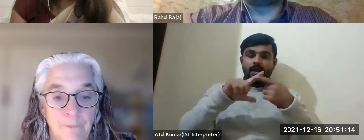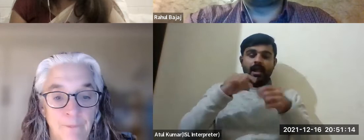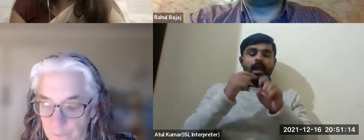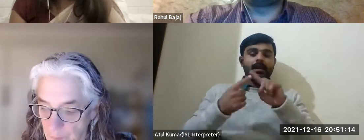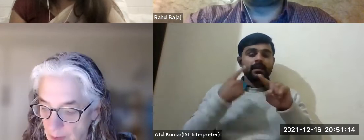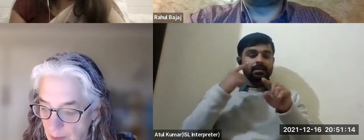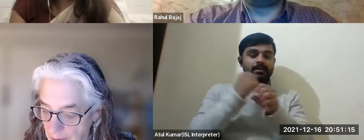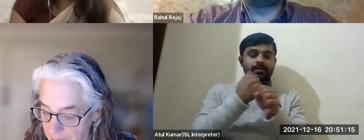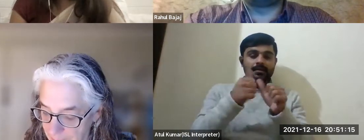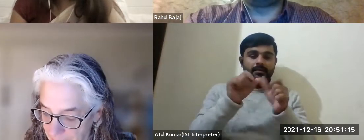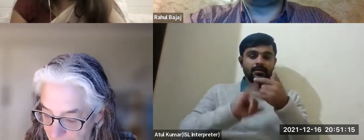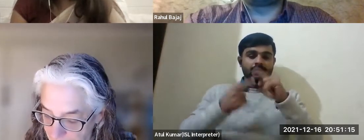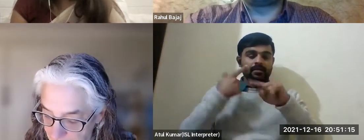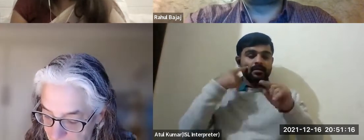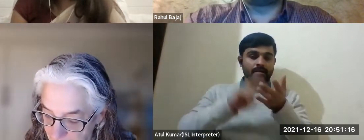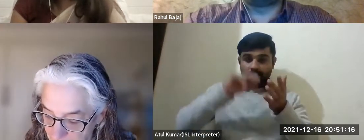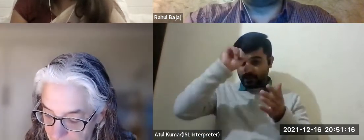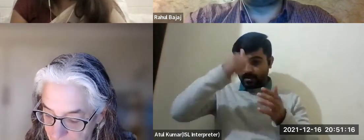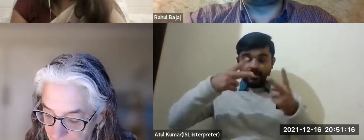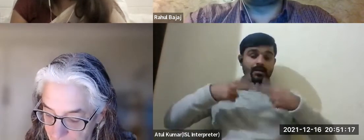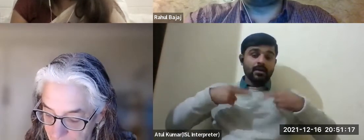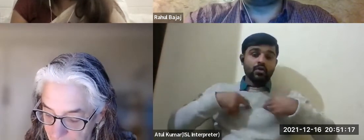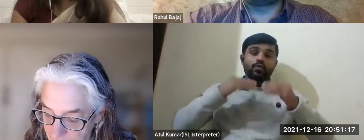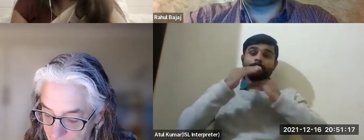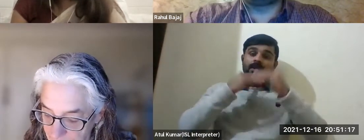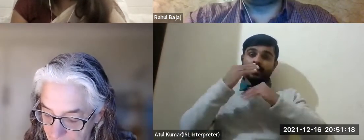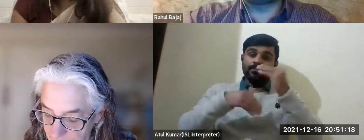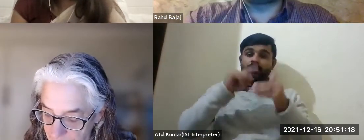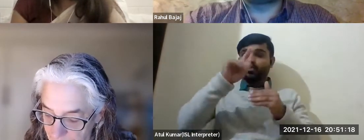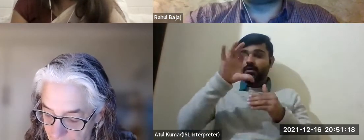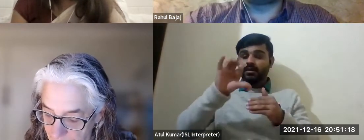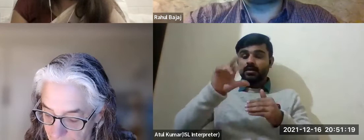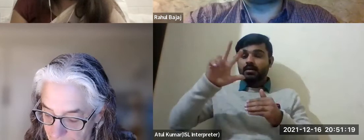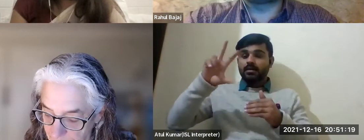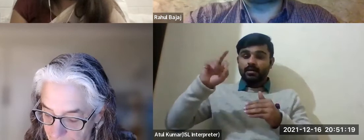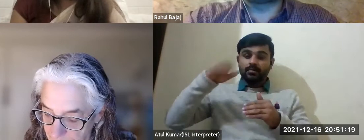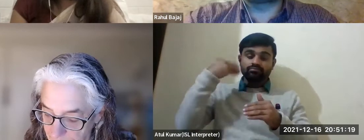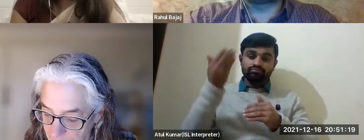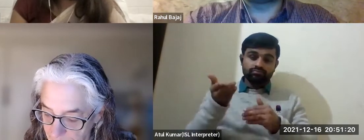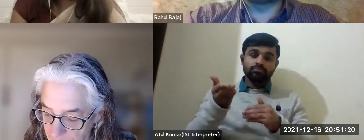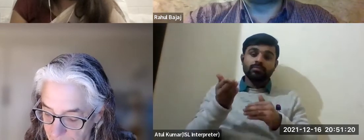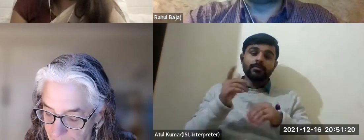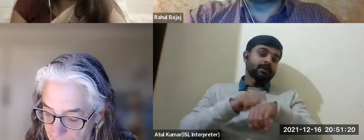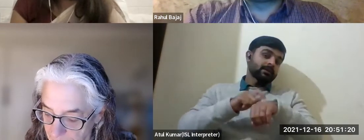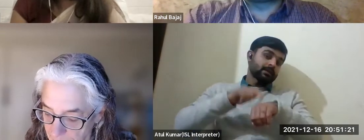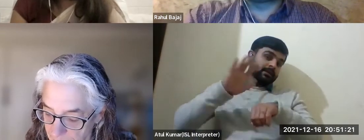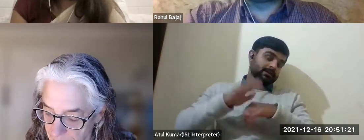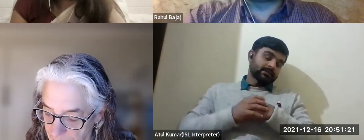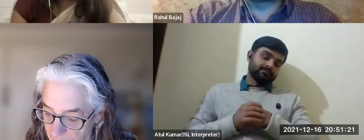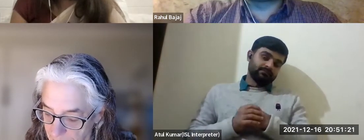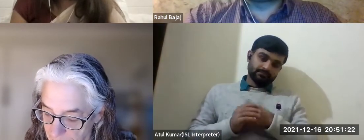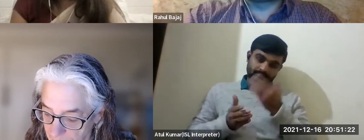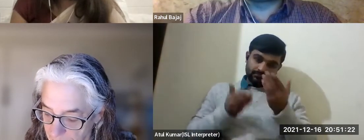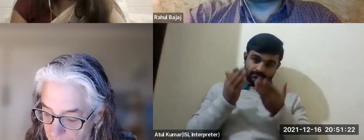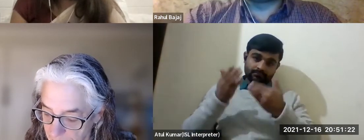which is a tool that Indian courts developed in the 1980s and have refined it over a period of time, or made